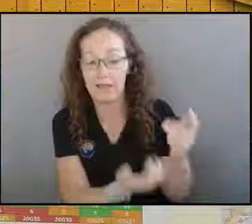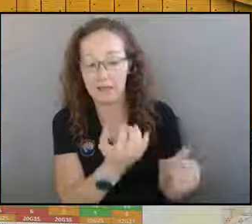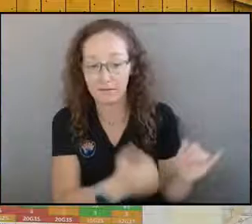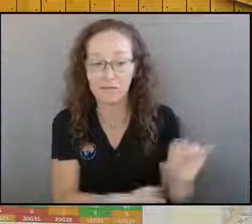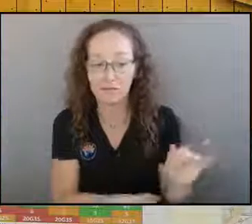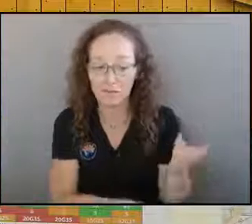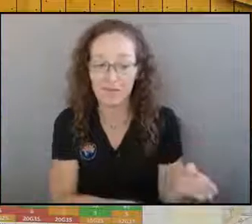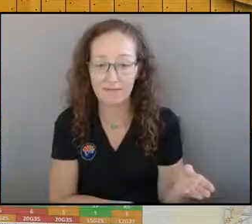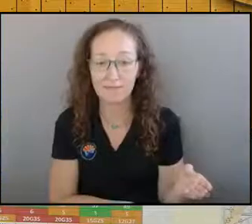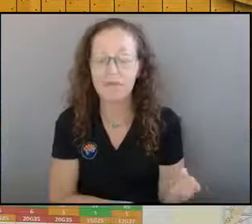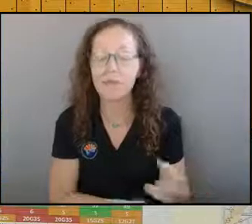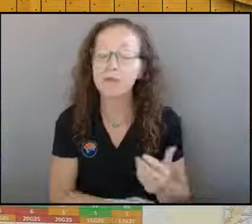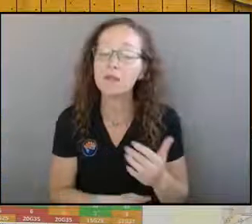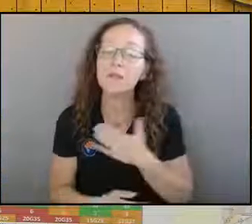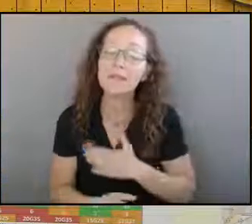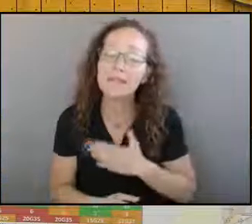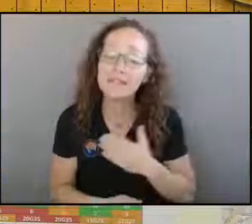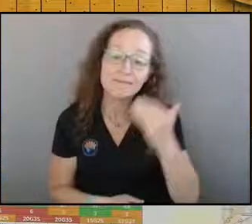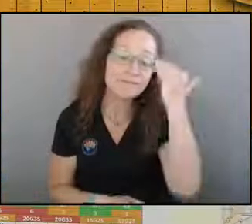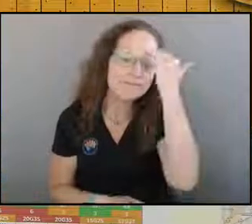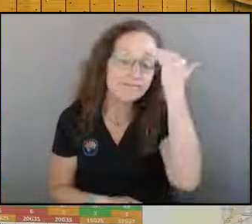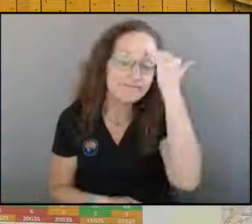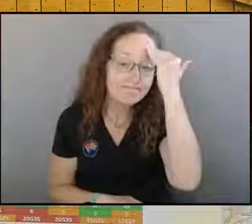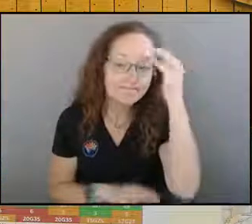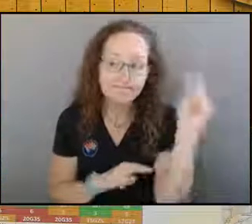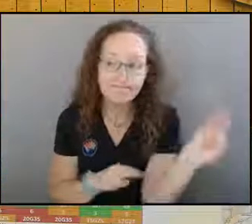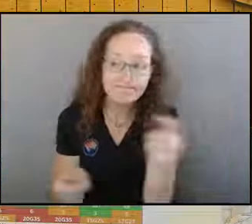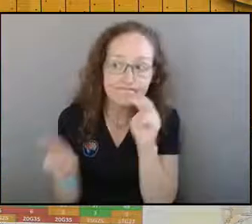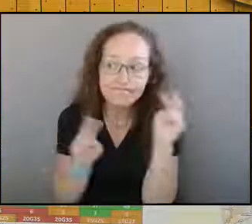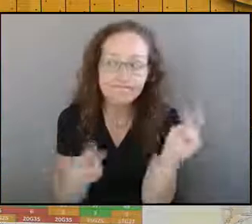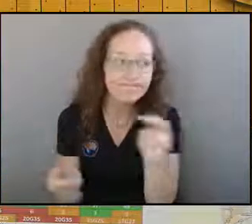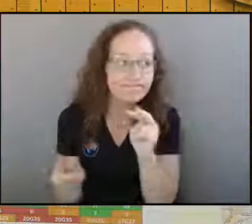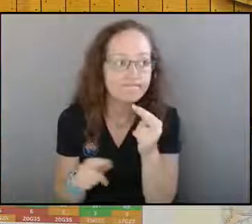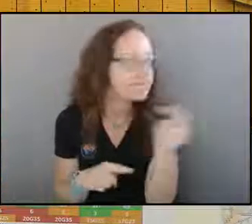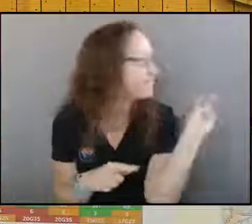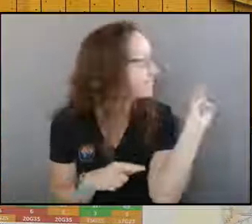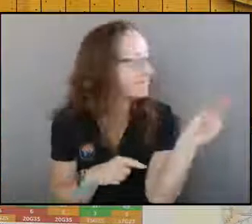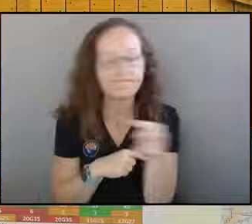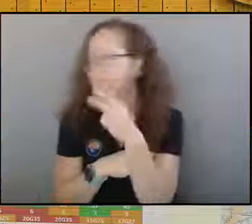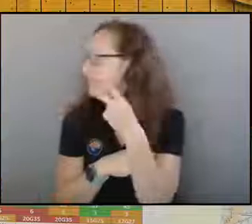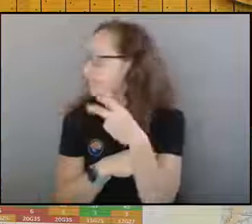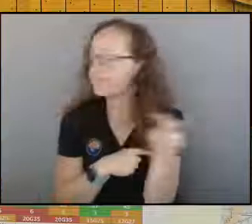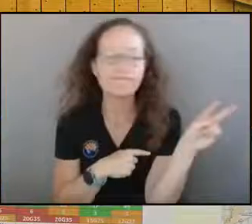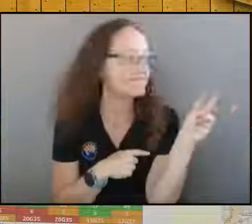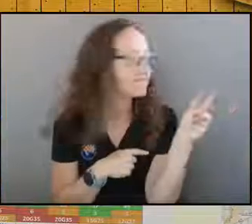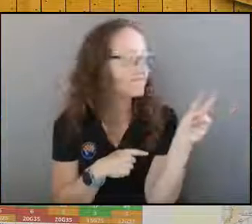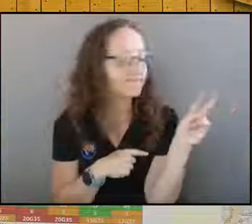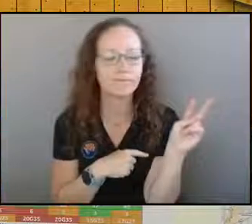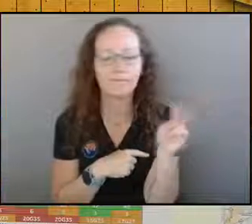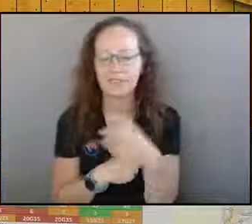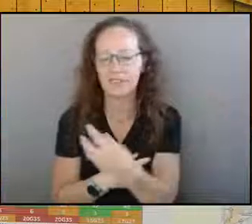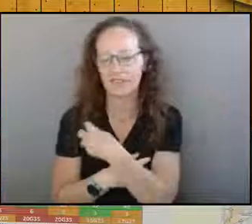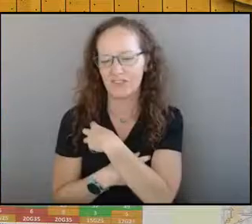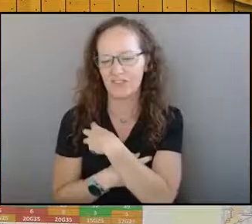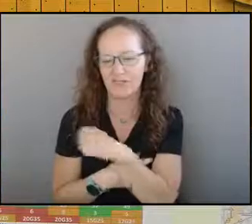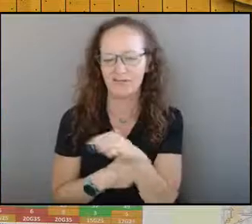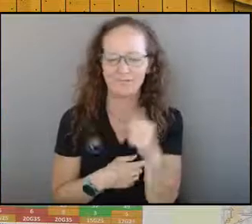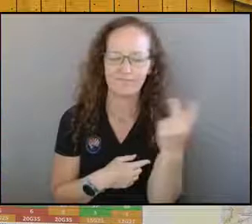Be cognizant, guys. Keep your head on a swivel, like Sheriff Lopez and I have stated before, and others